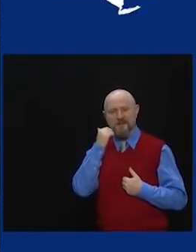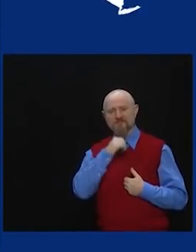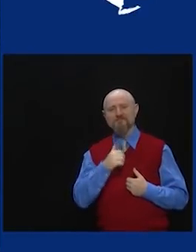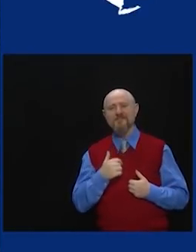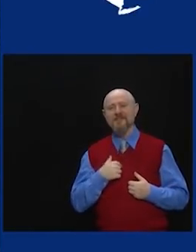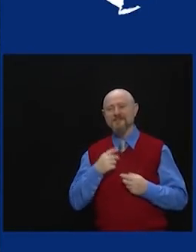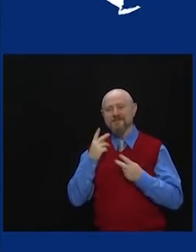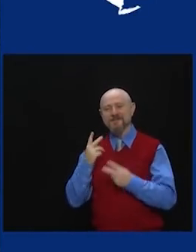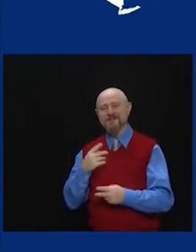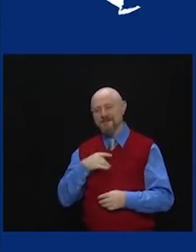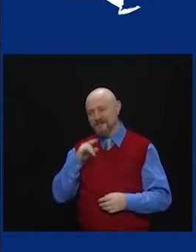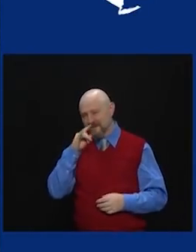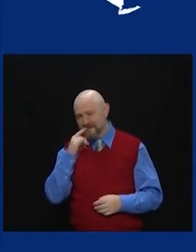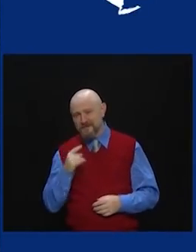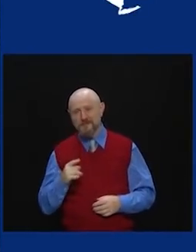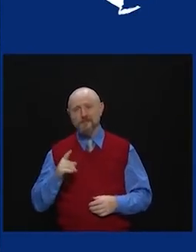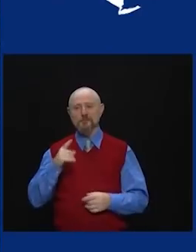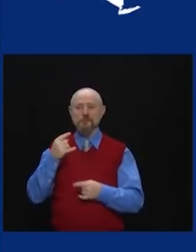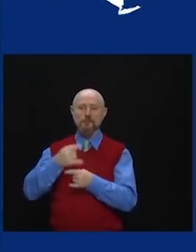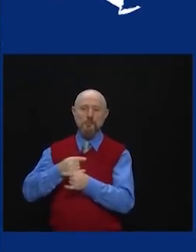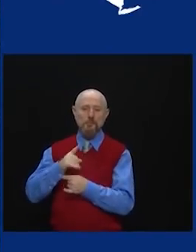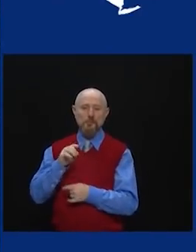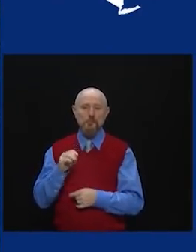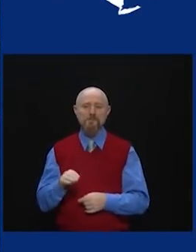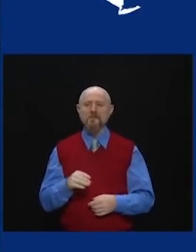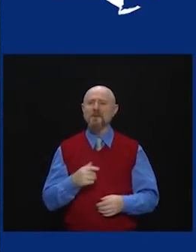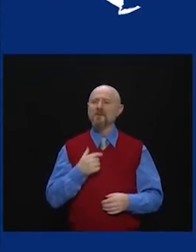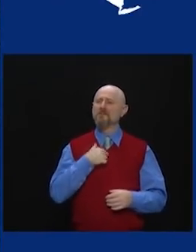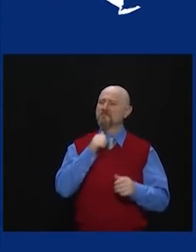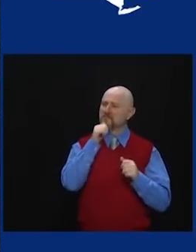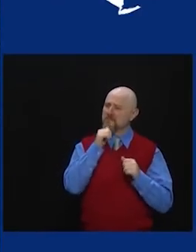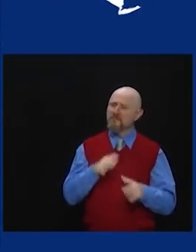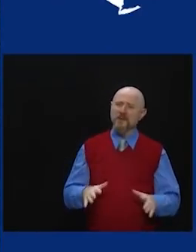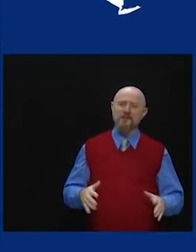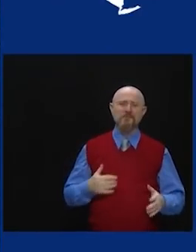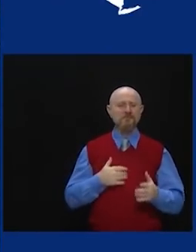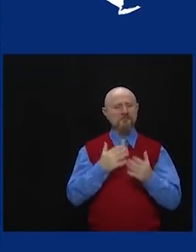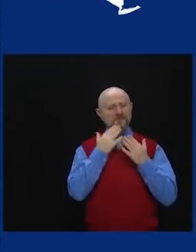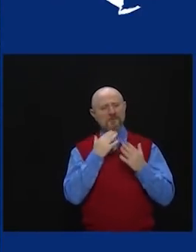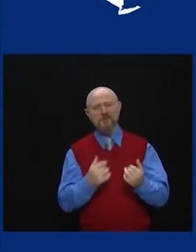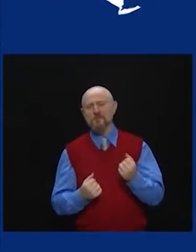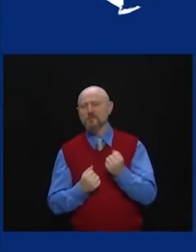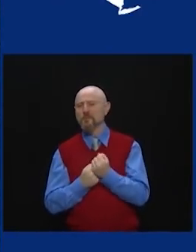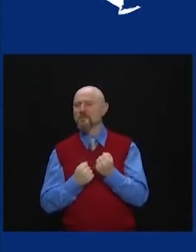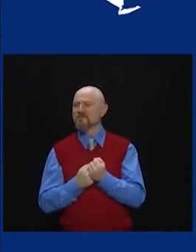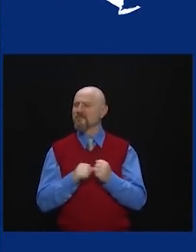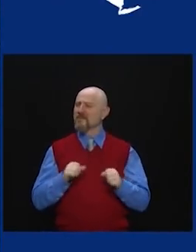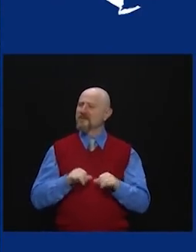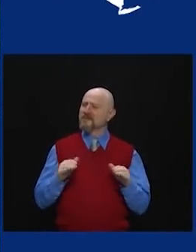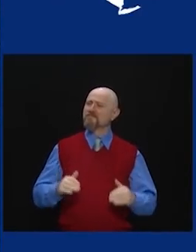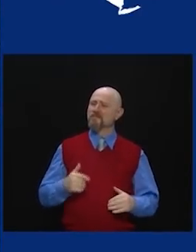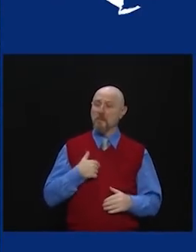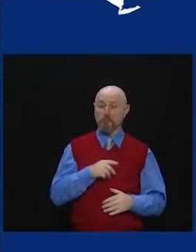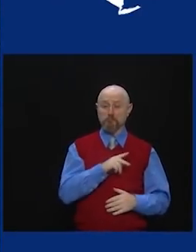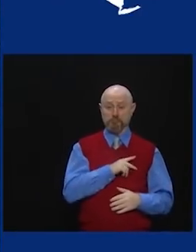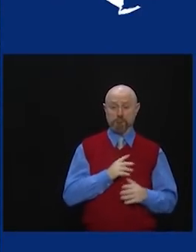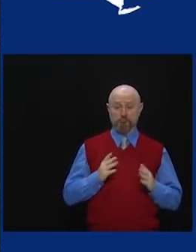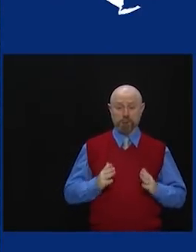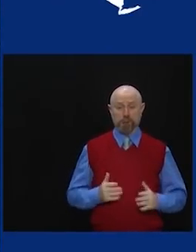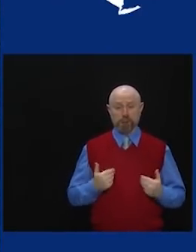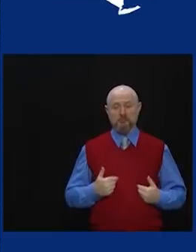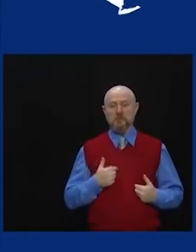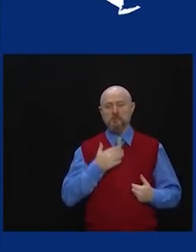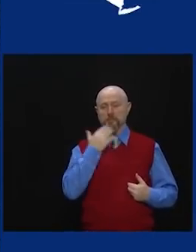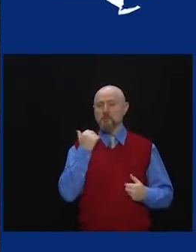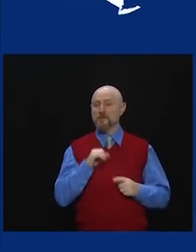with the support system I have personally, so I'm in good position there, better than many. But also,